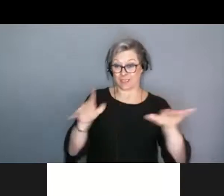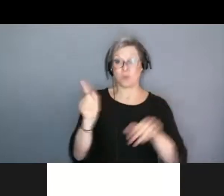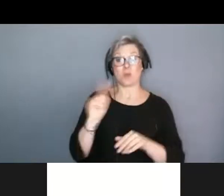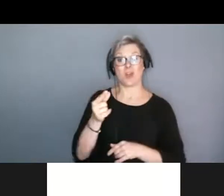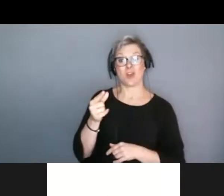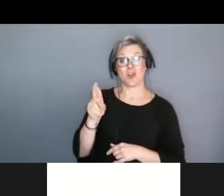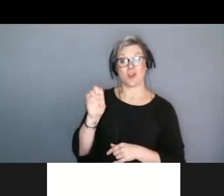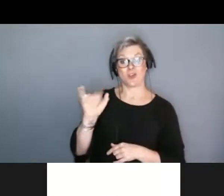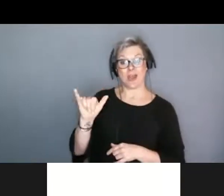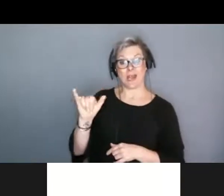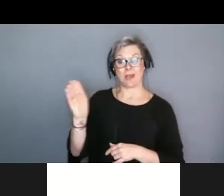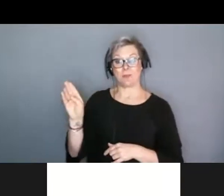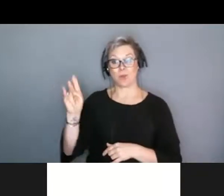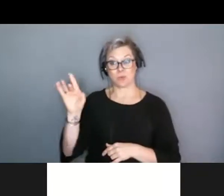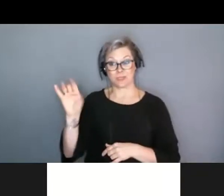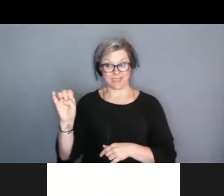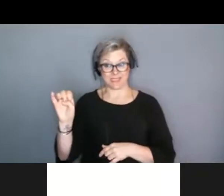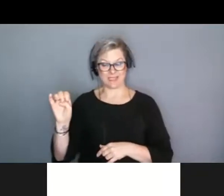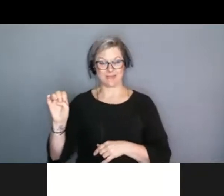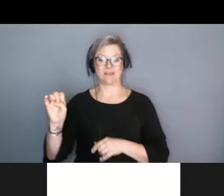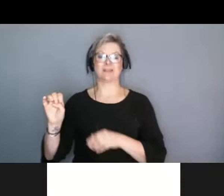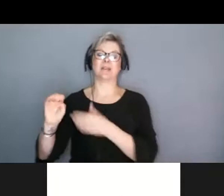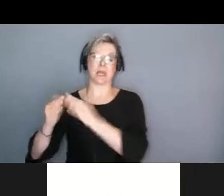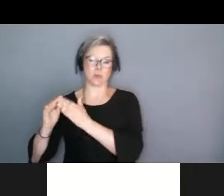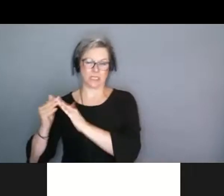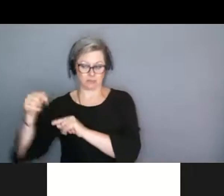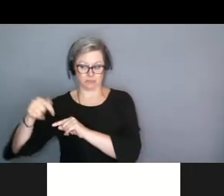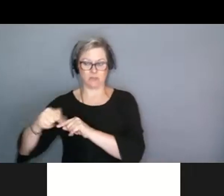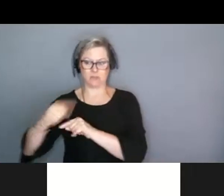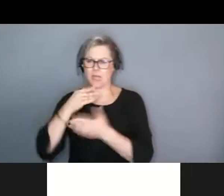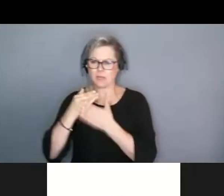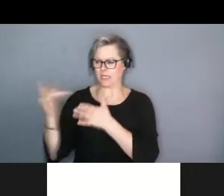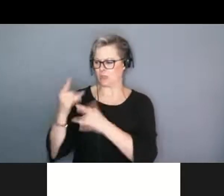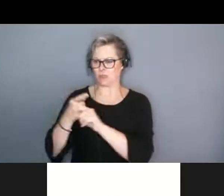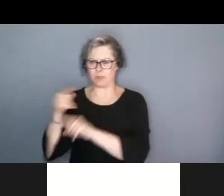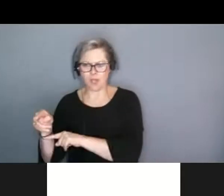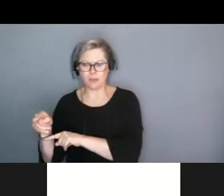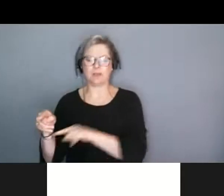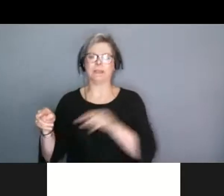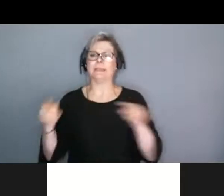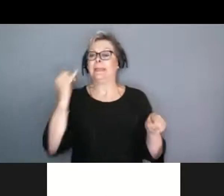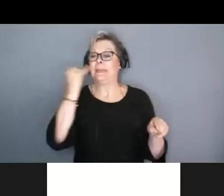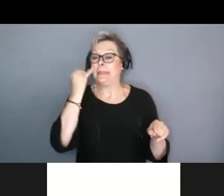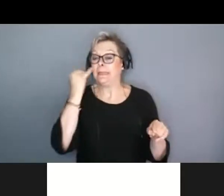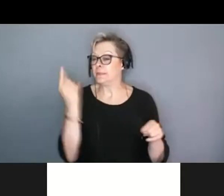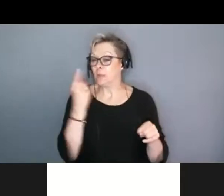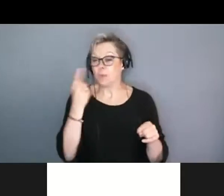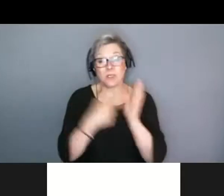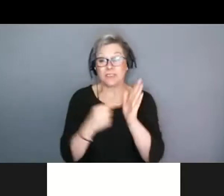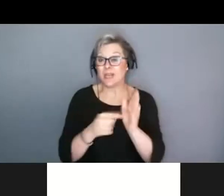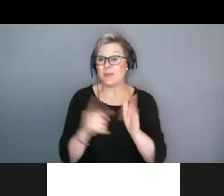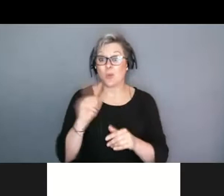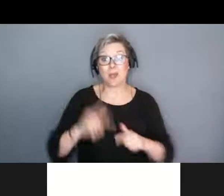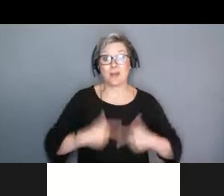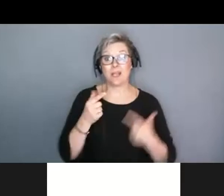people talking and commenting on the issues from Grey Bruce, what do you do about somebody who is in Grimsby